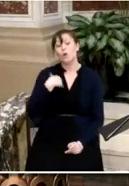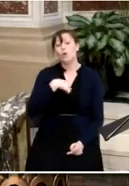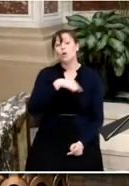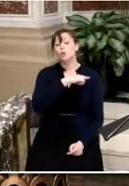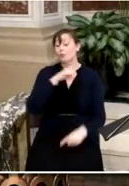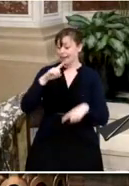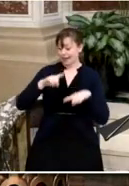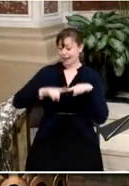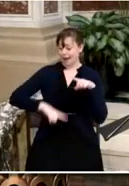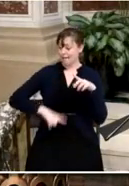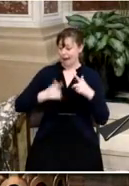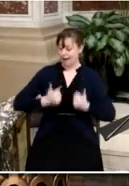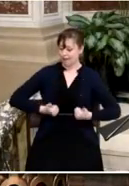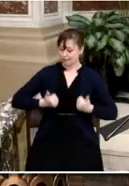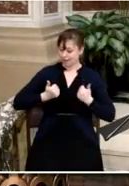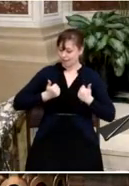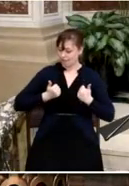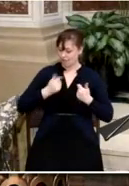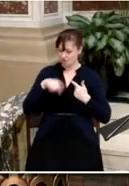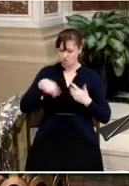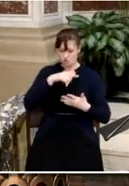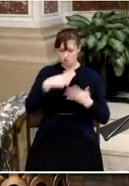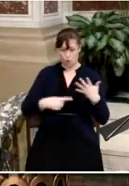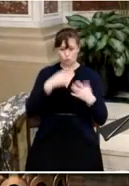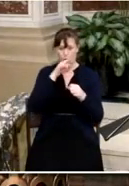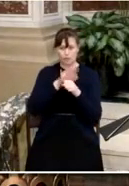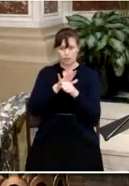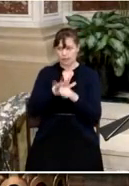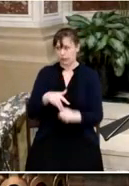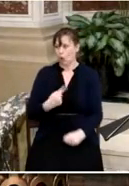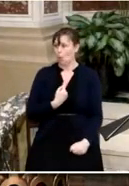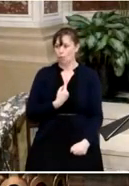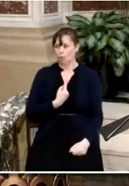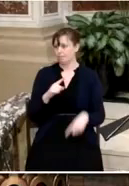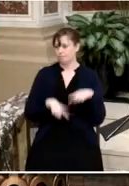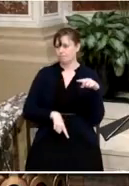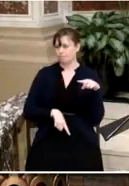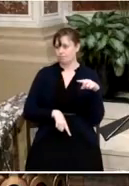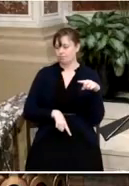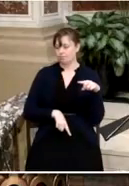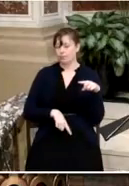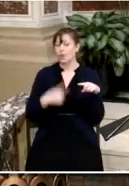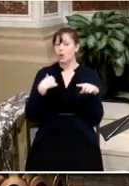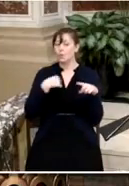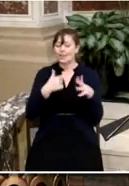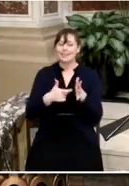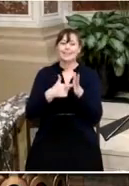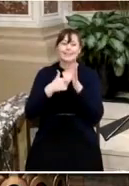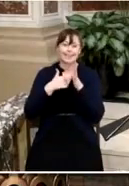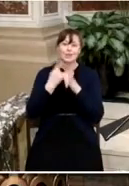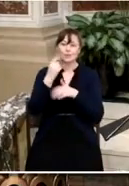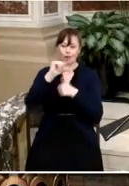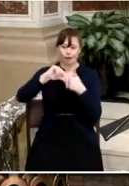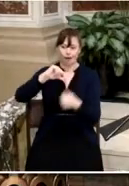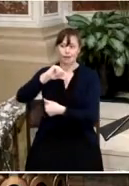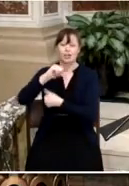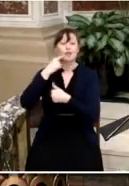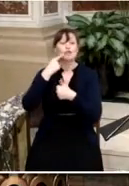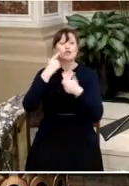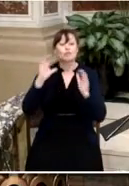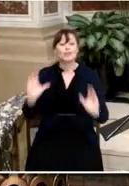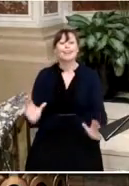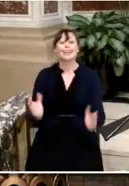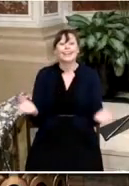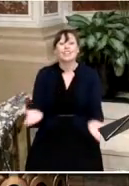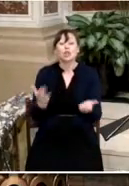out those promises all on our own. We need one another for encouragement